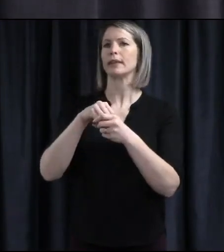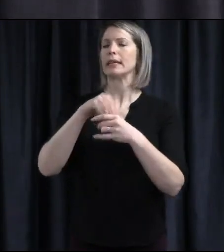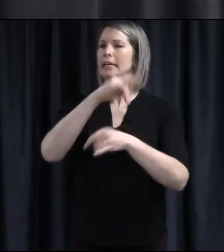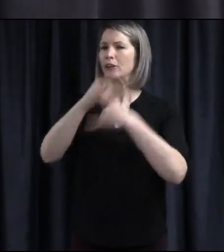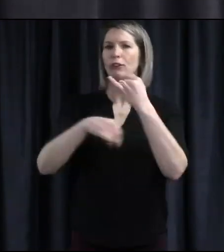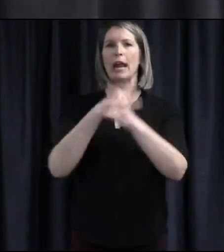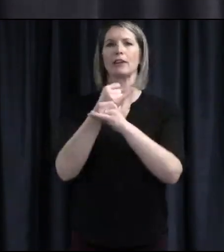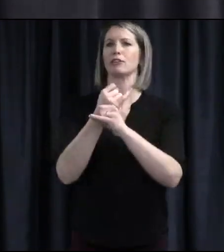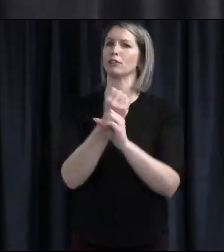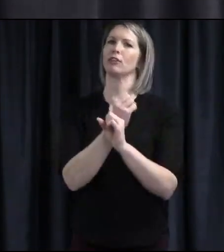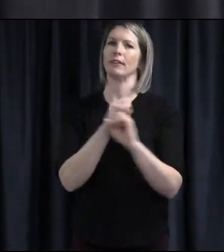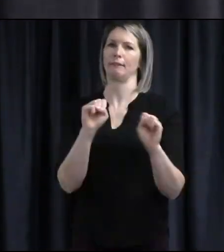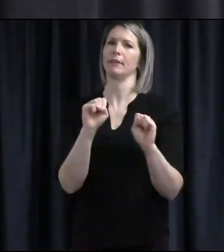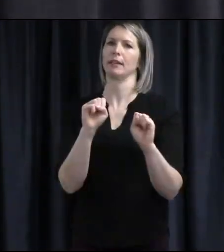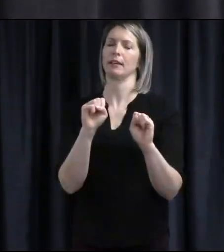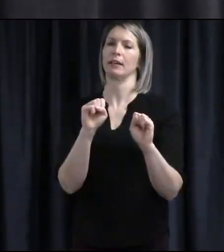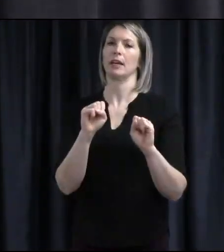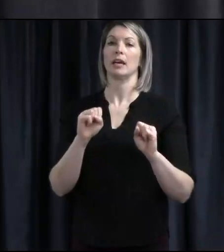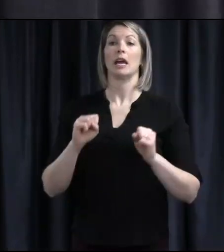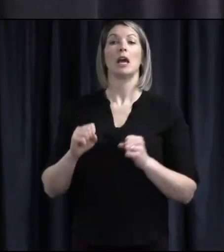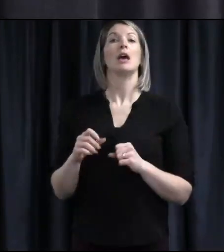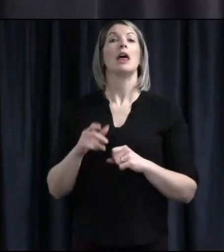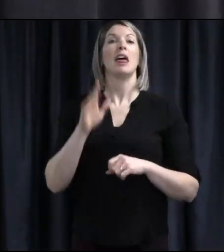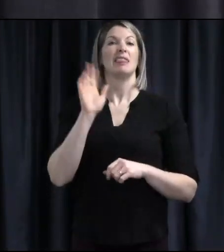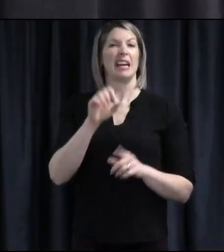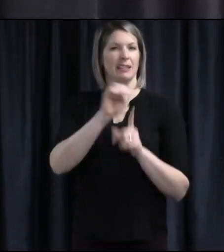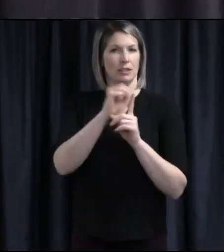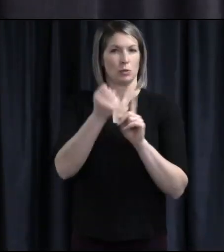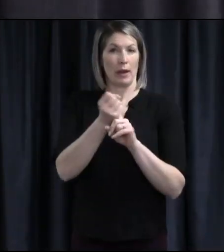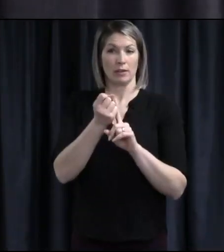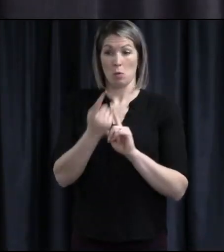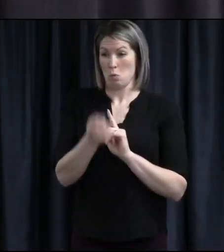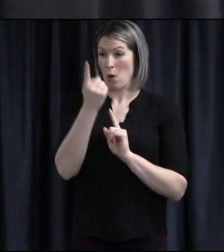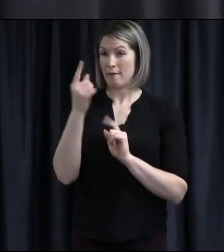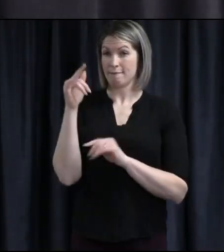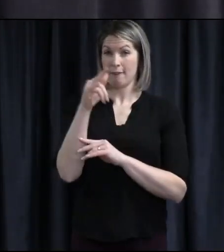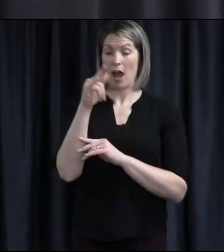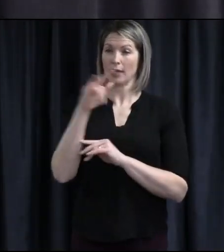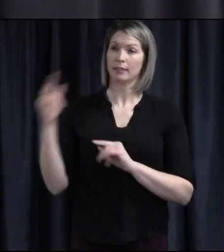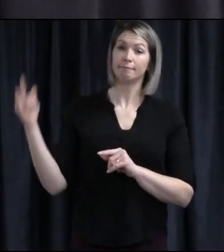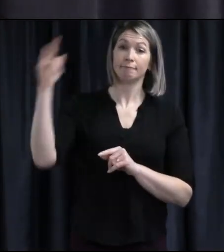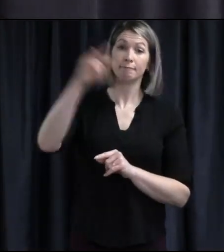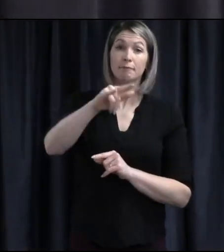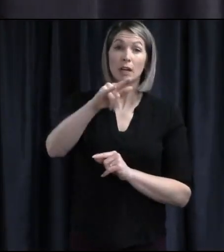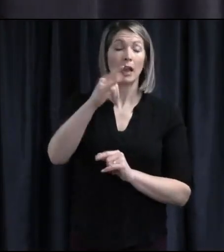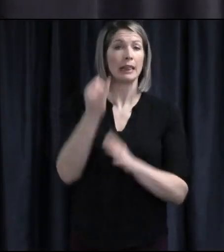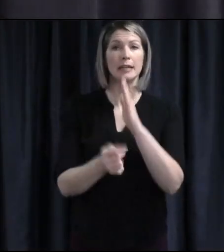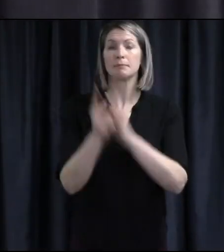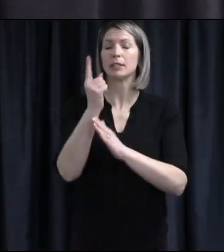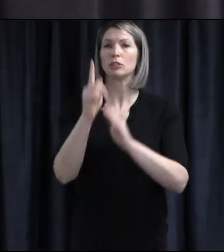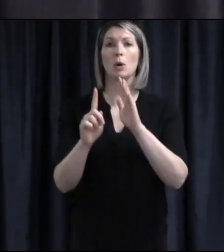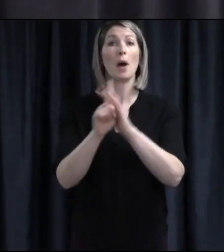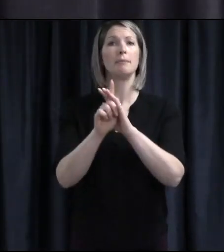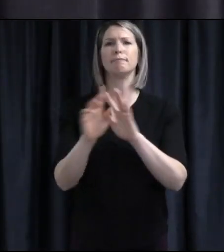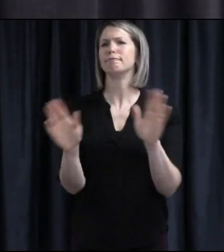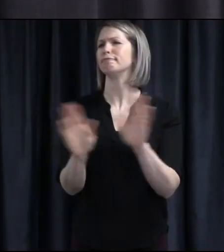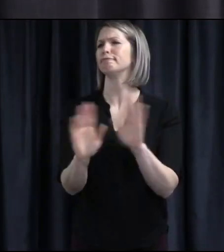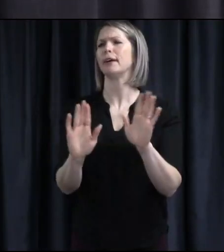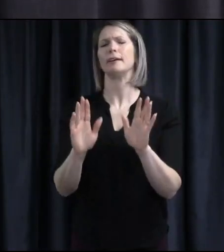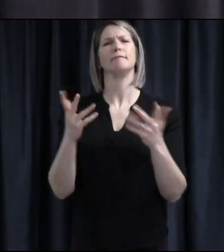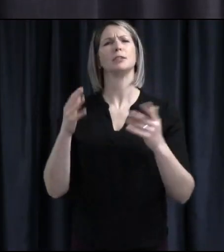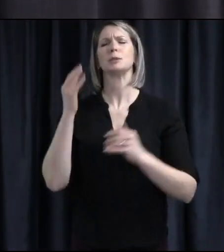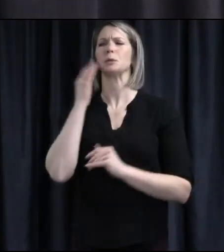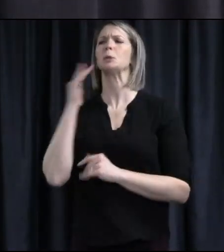is just not about a flight dropping into Happy Valley Goose Bay. This has been planned, and policies and procedures have been put in place and